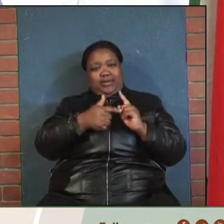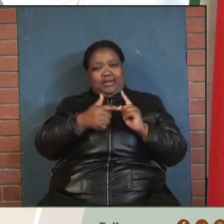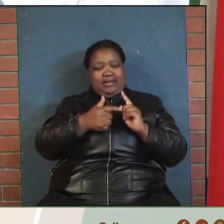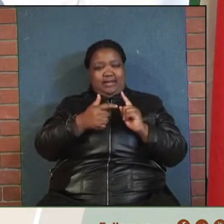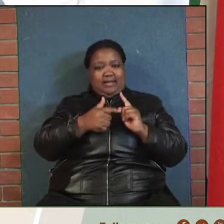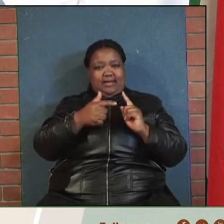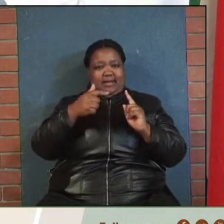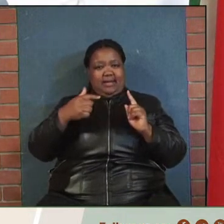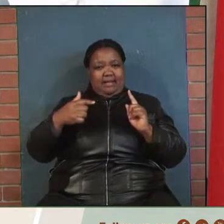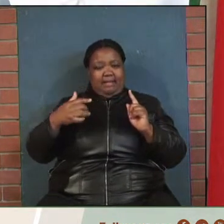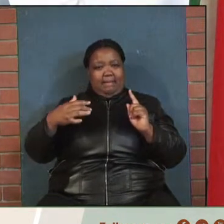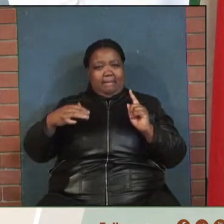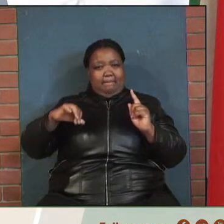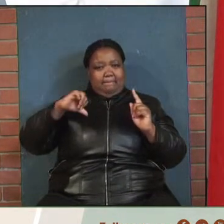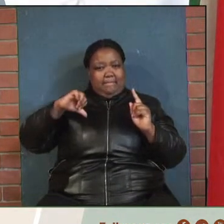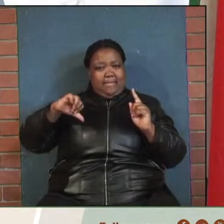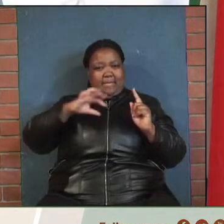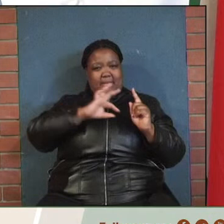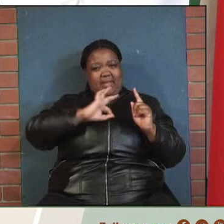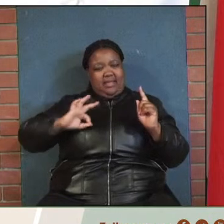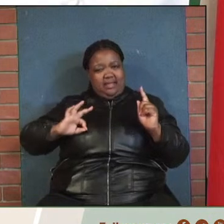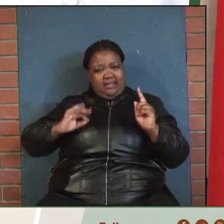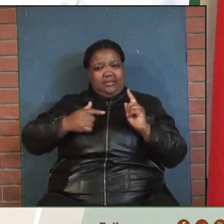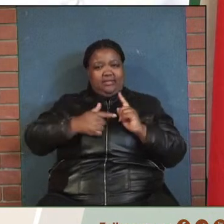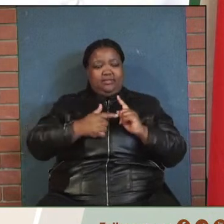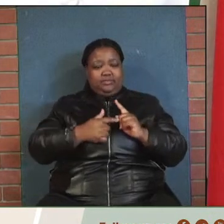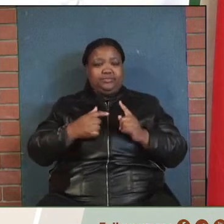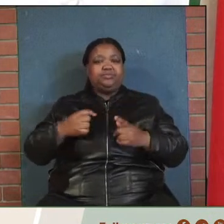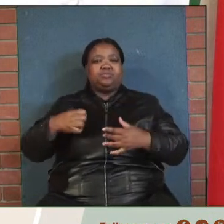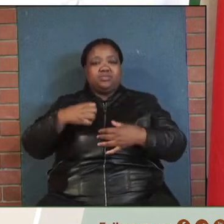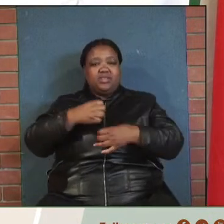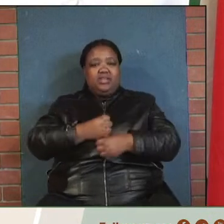Gauteng Provincial Legislature Leadership,